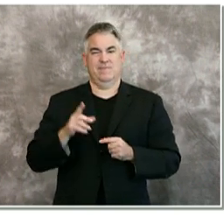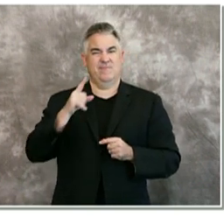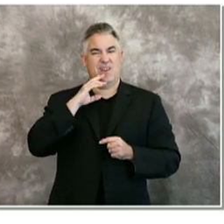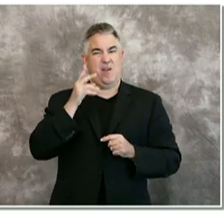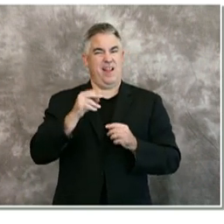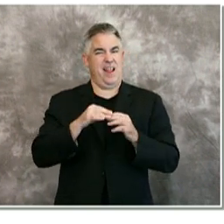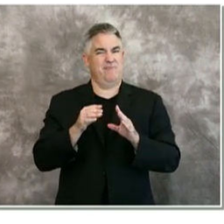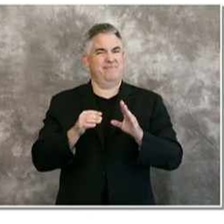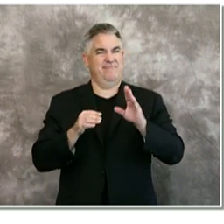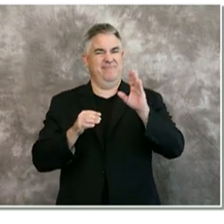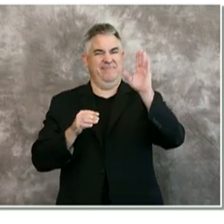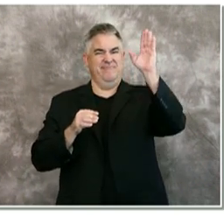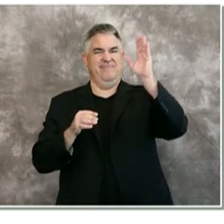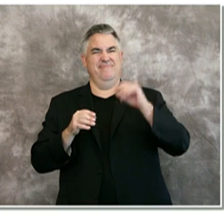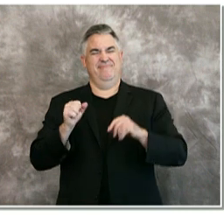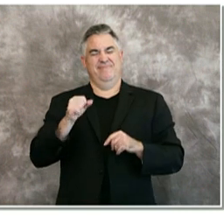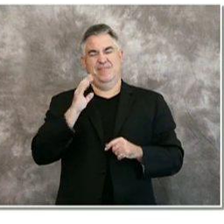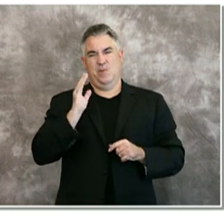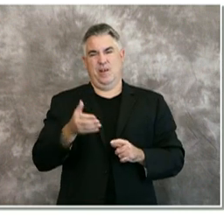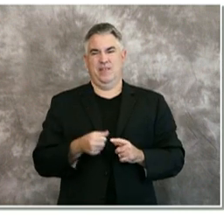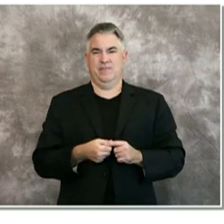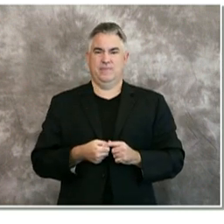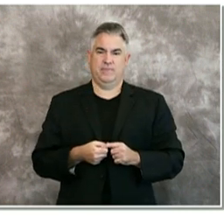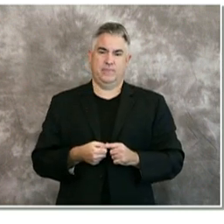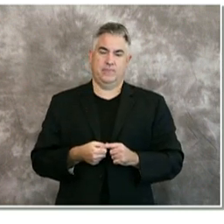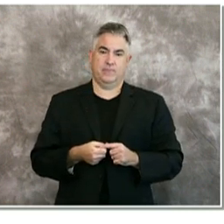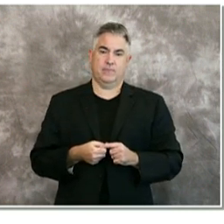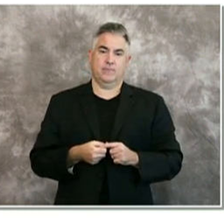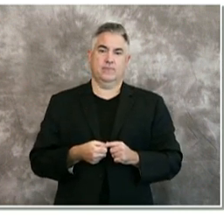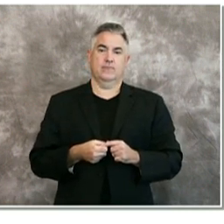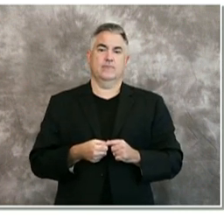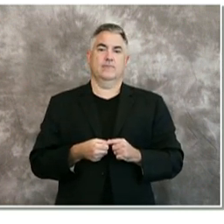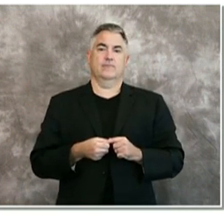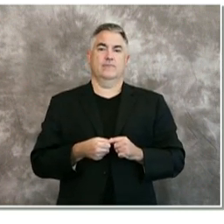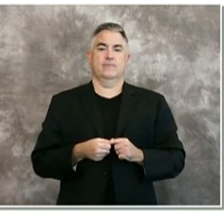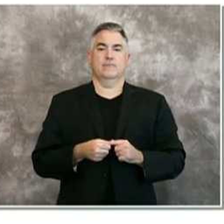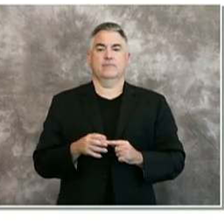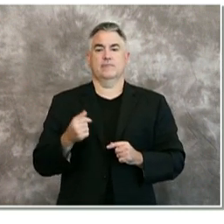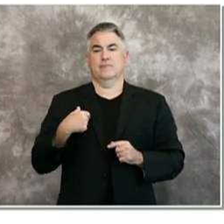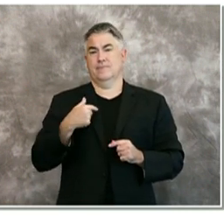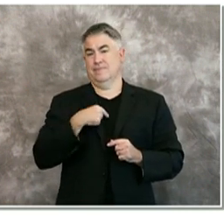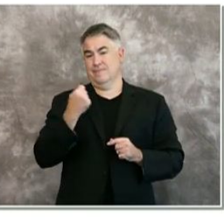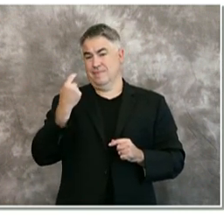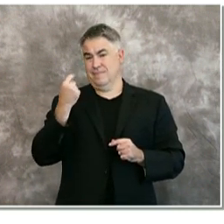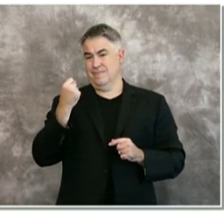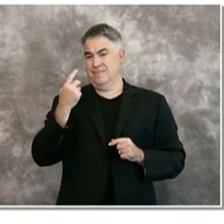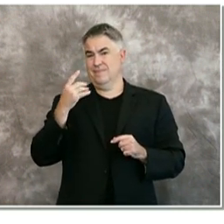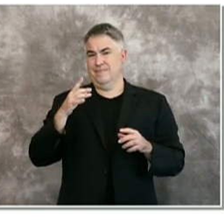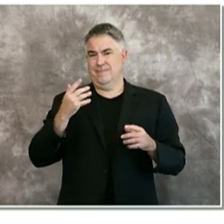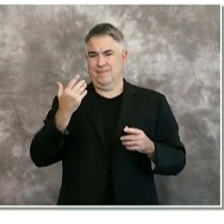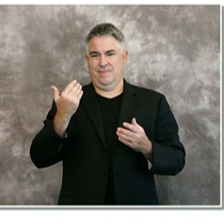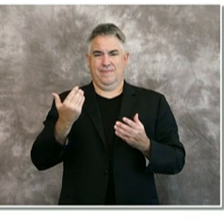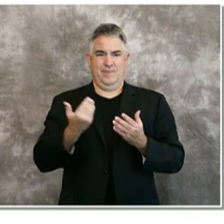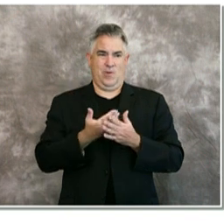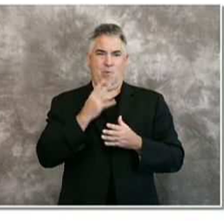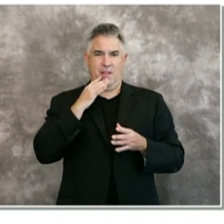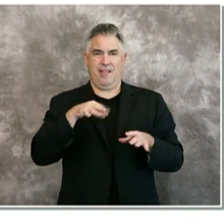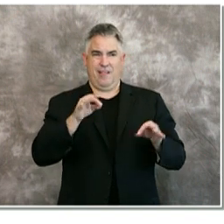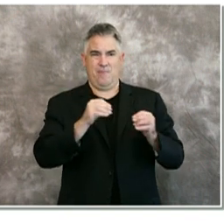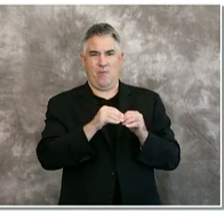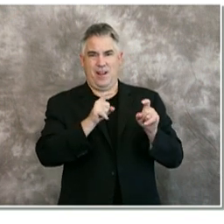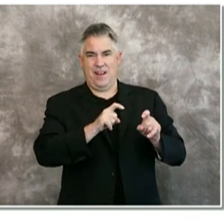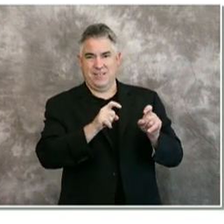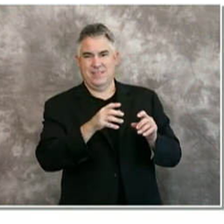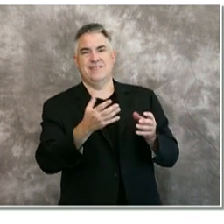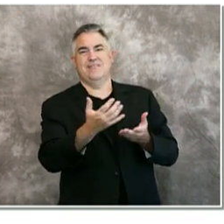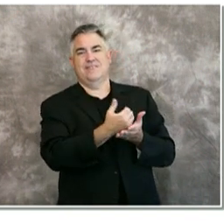in mind that under the bar, we expect new or additional cases because that's the incubation period. So we expect